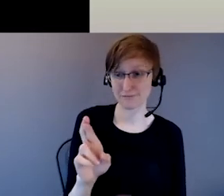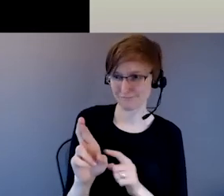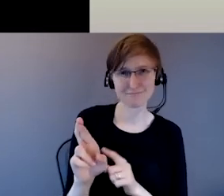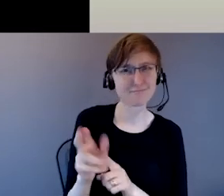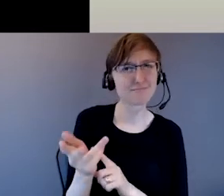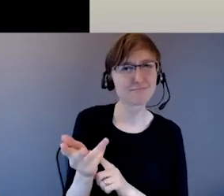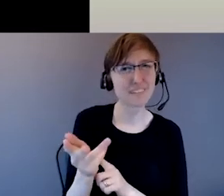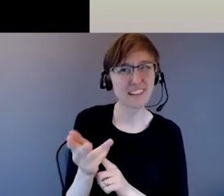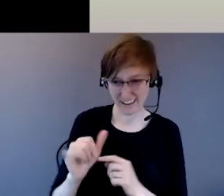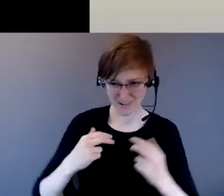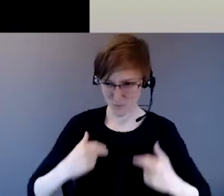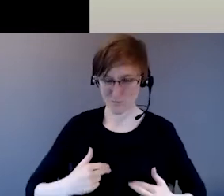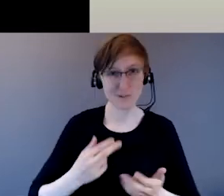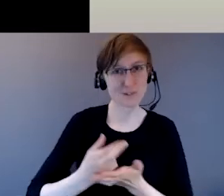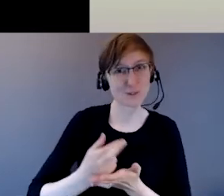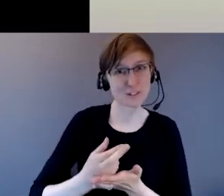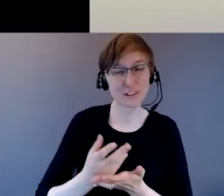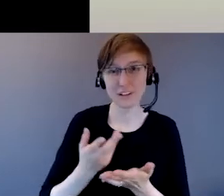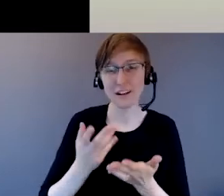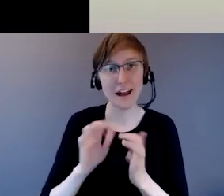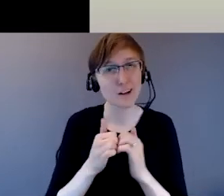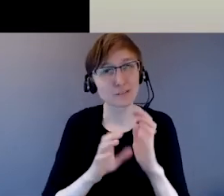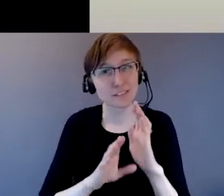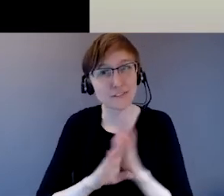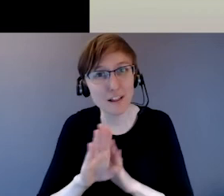development to be able to create an